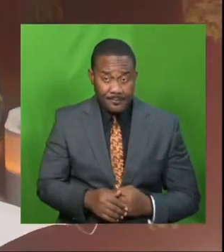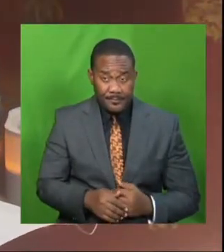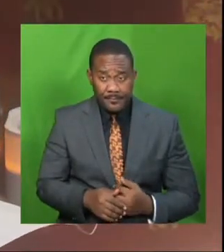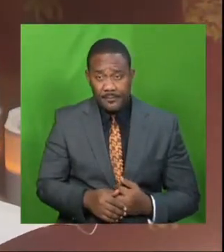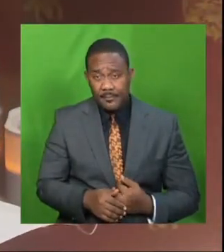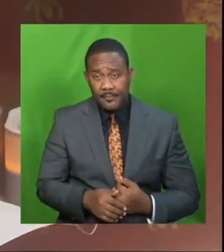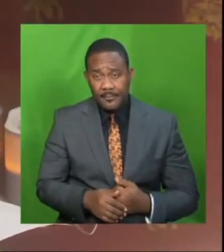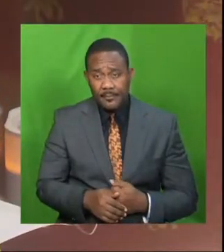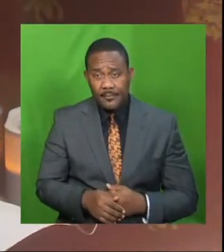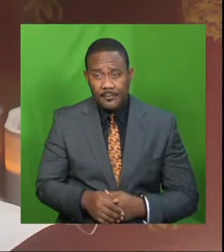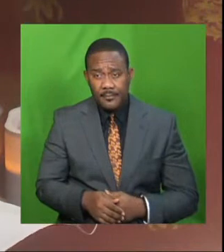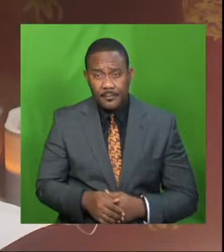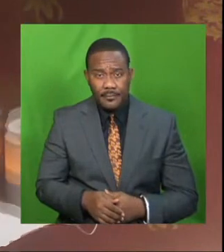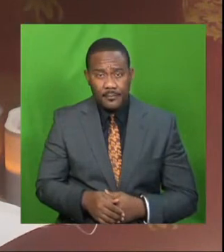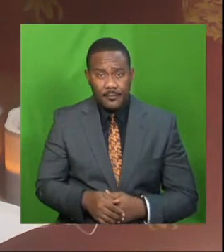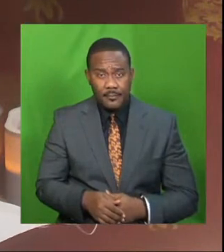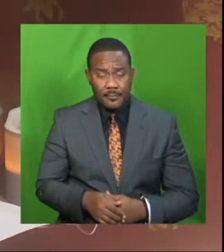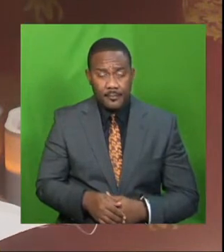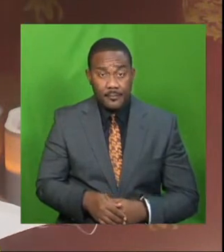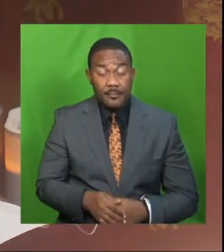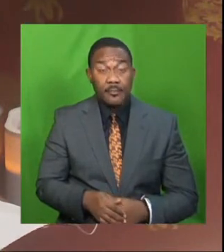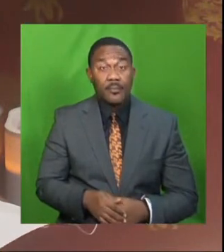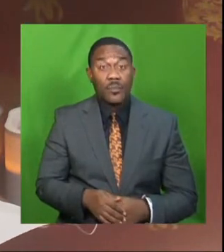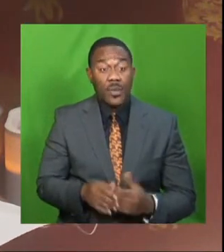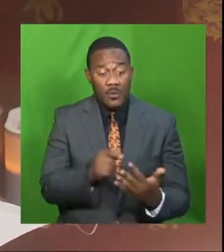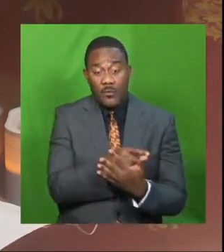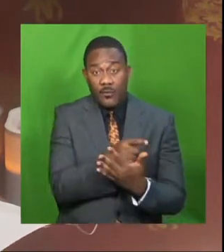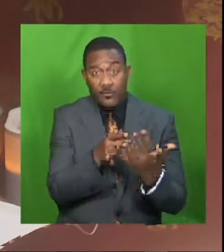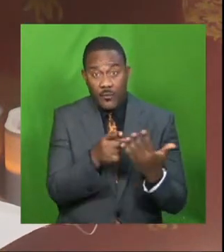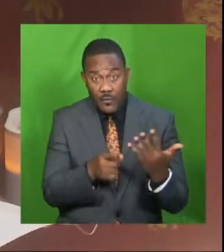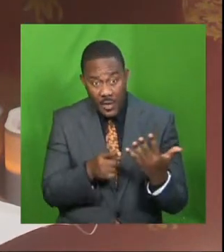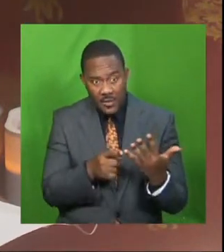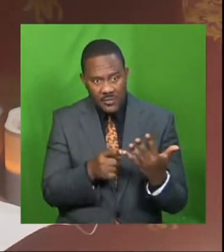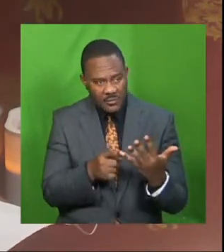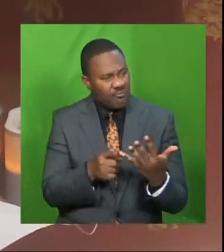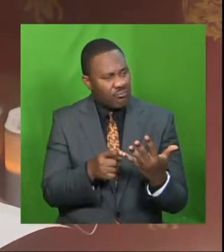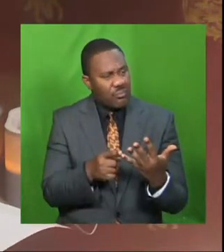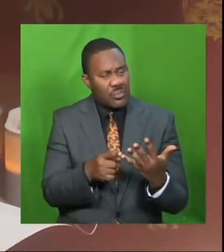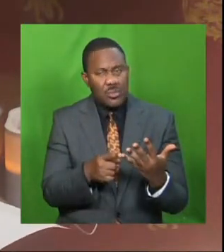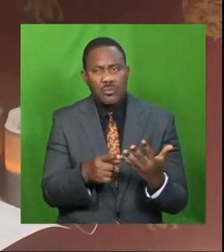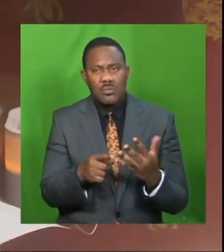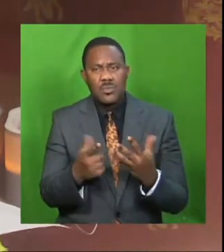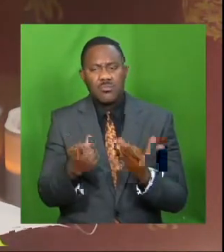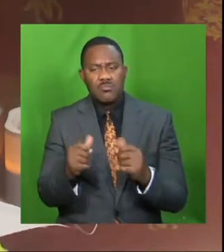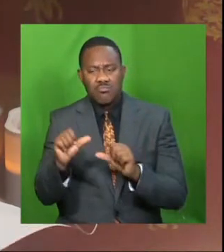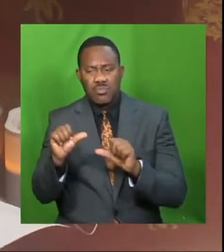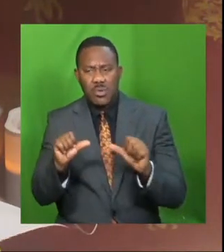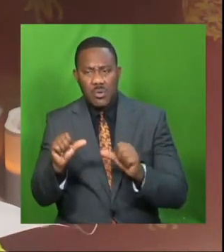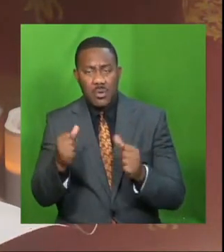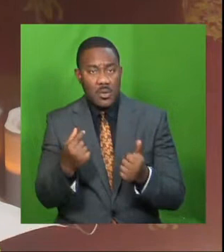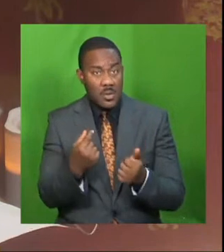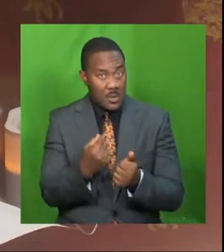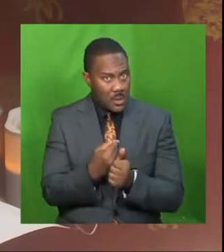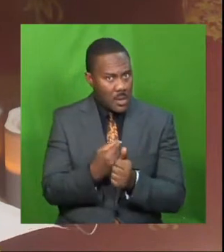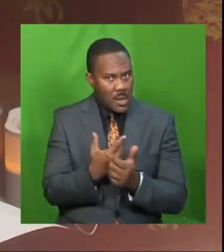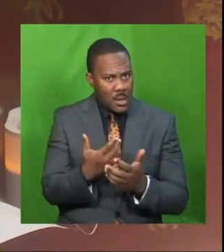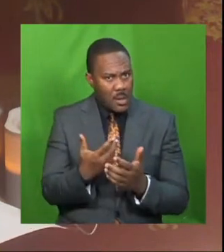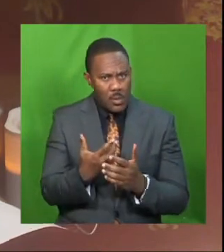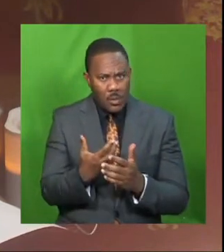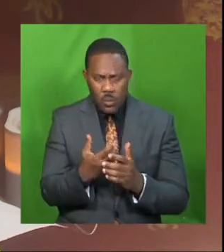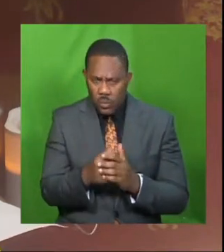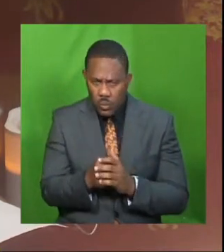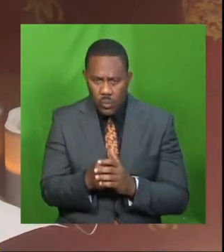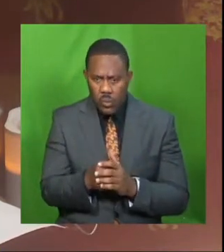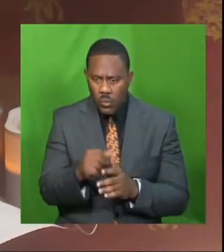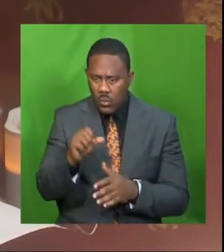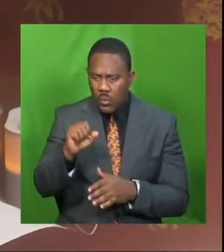that according to the 5 parameters assessed under the new methodology, Ghana scored very high in terms of the